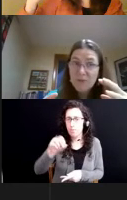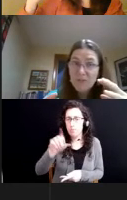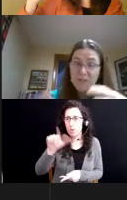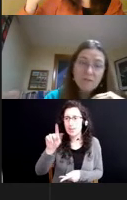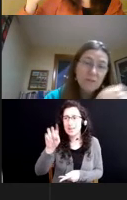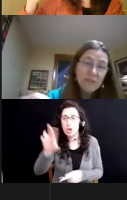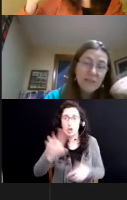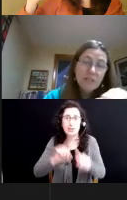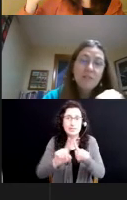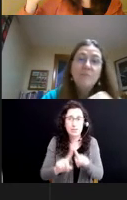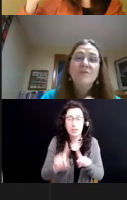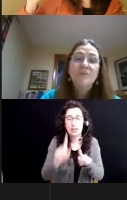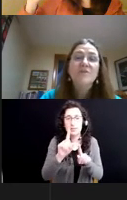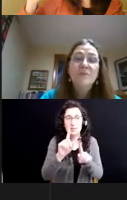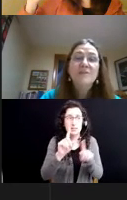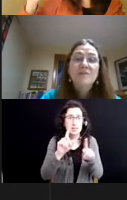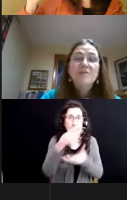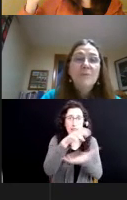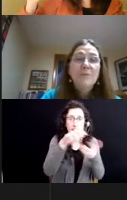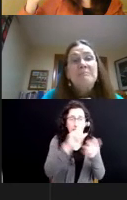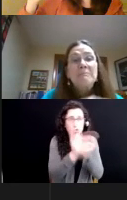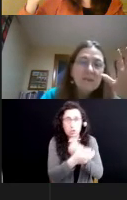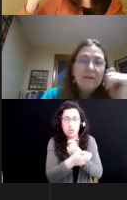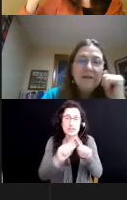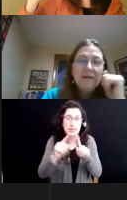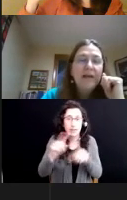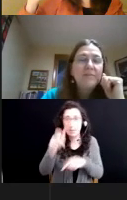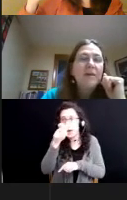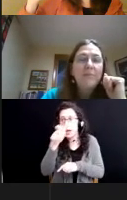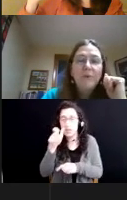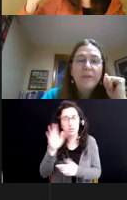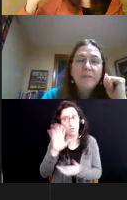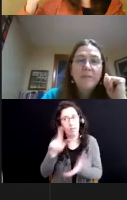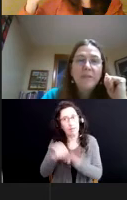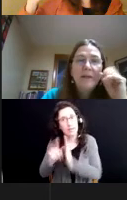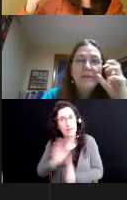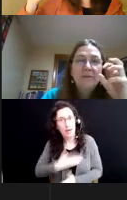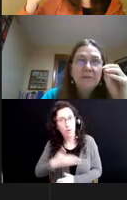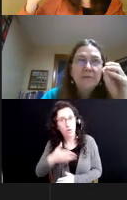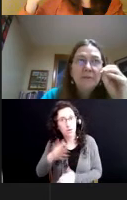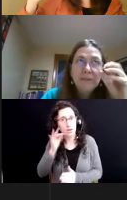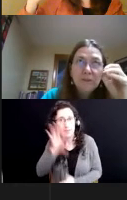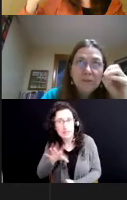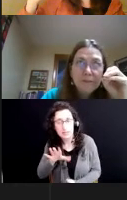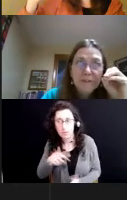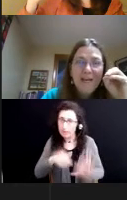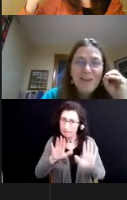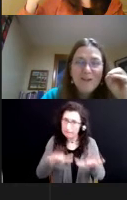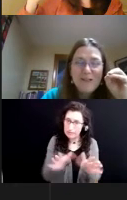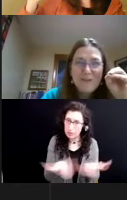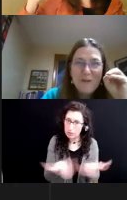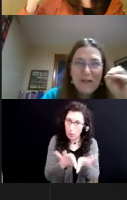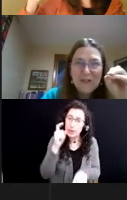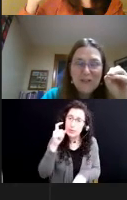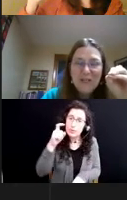are experiencing due to imports of other species. So I had to make that point about the little critters that